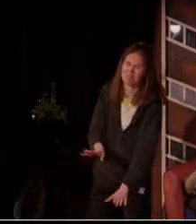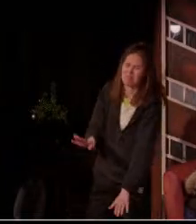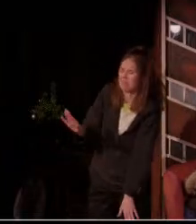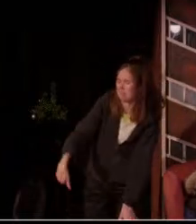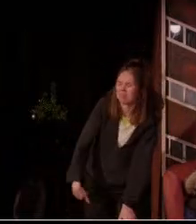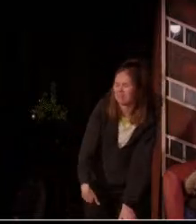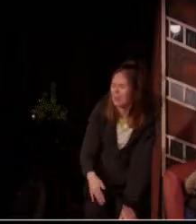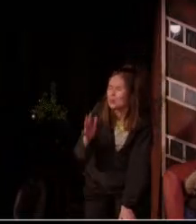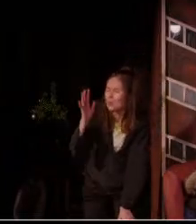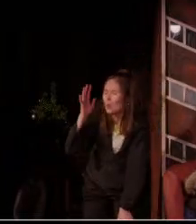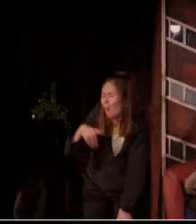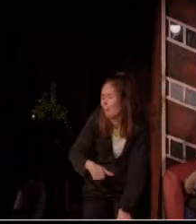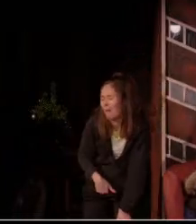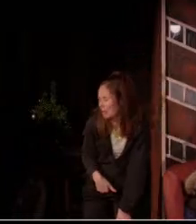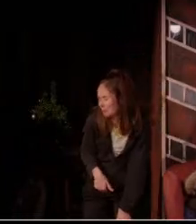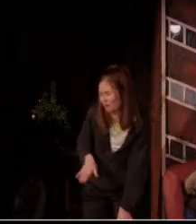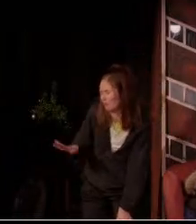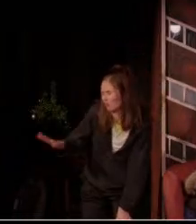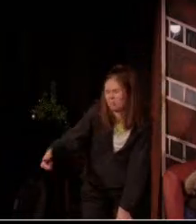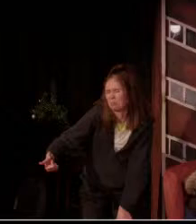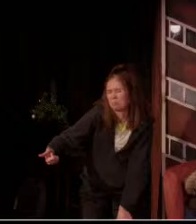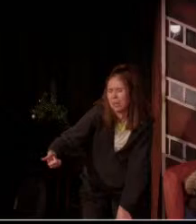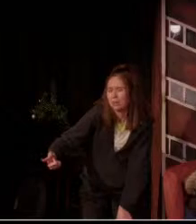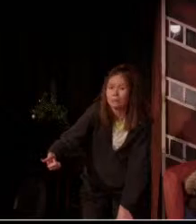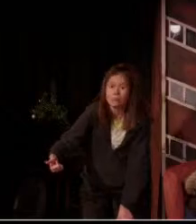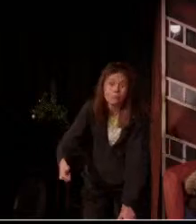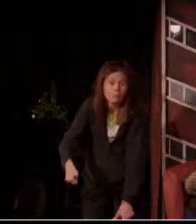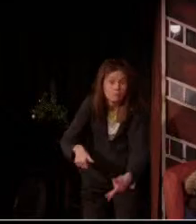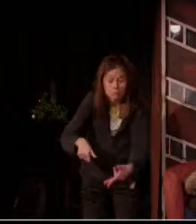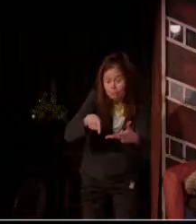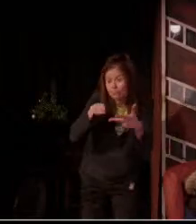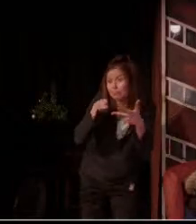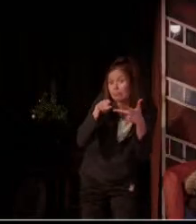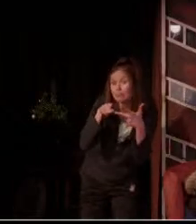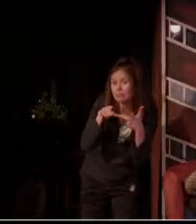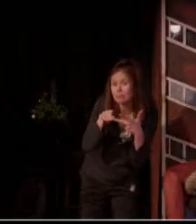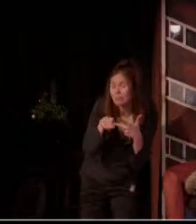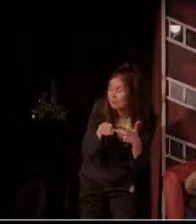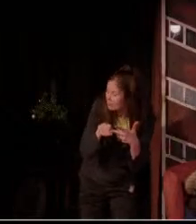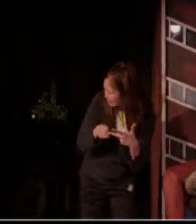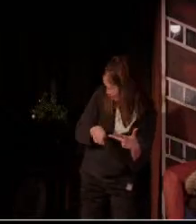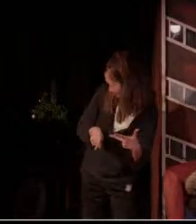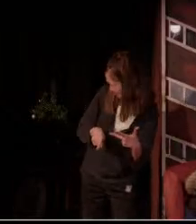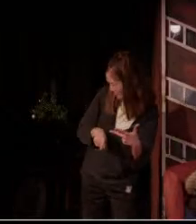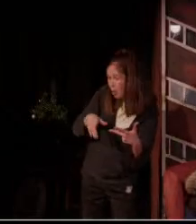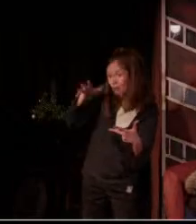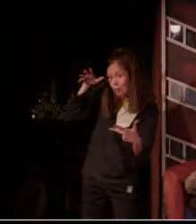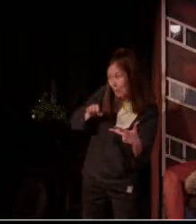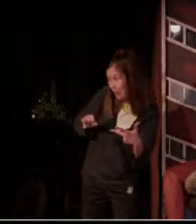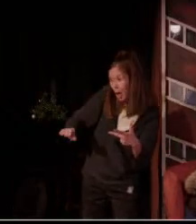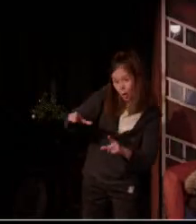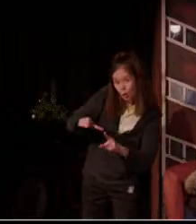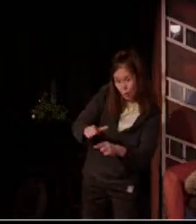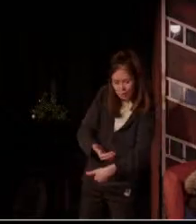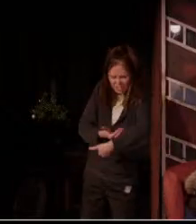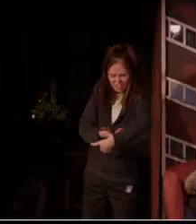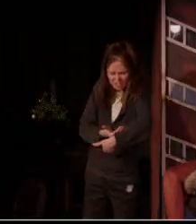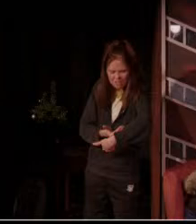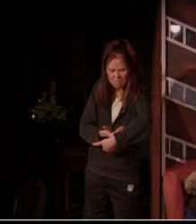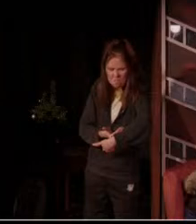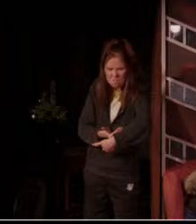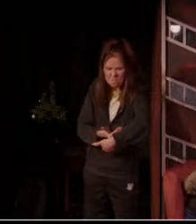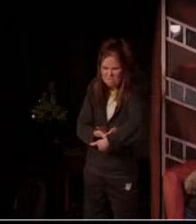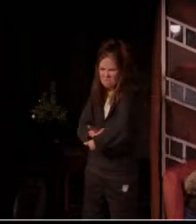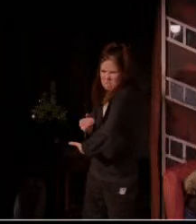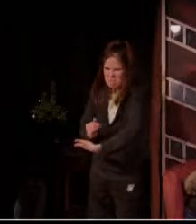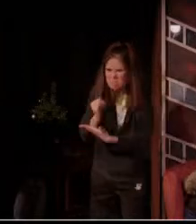that. And I suppose that throwing out your precious baby girl